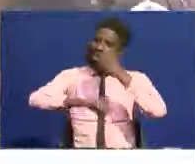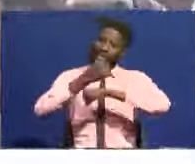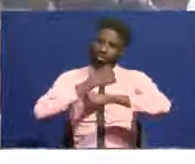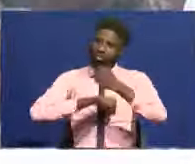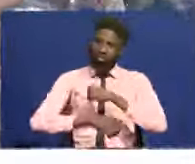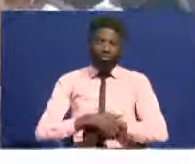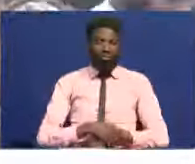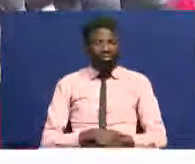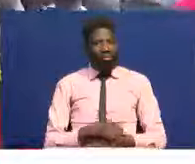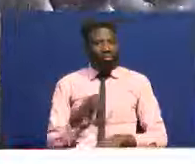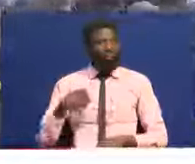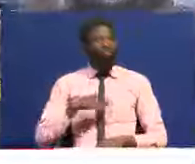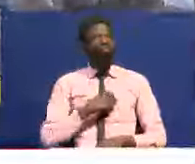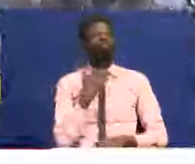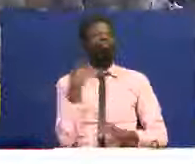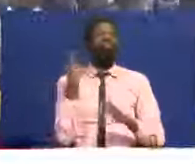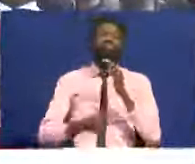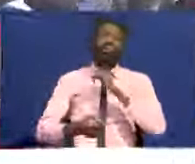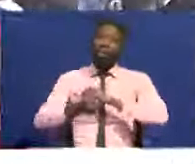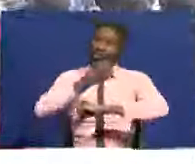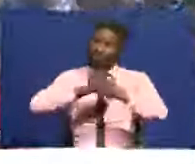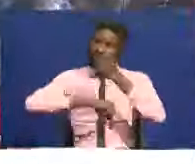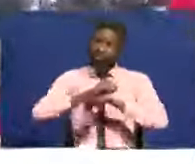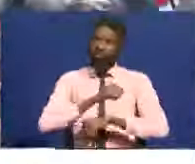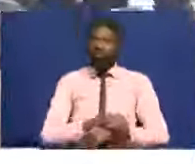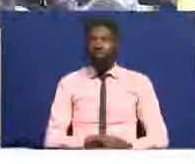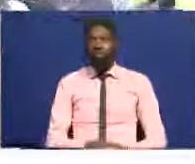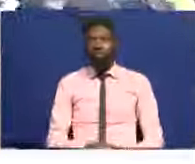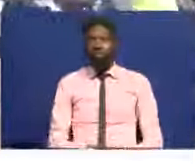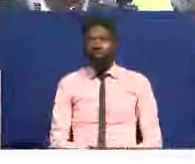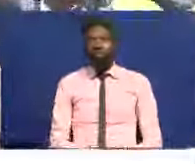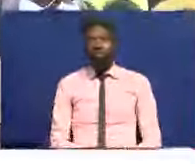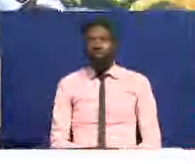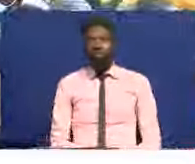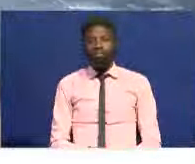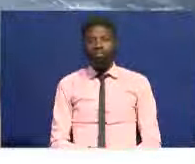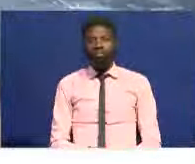action. Taka nini? Kasi Chana Masha, Sunday Express.